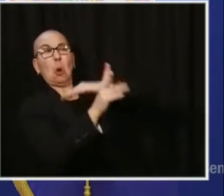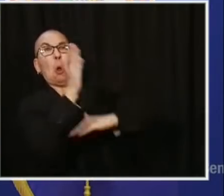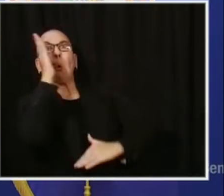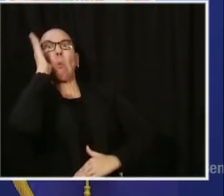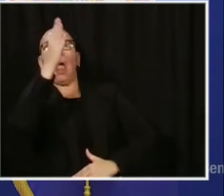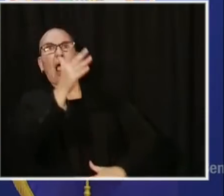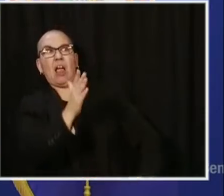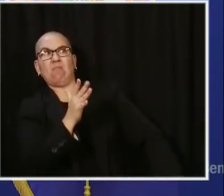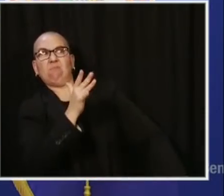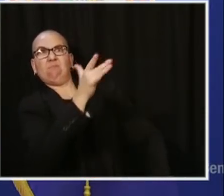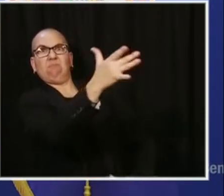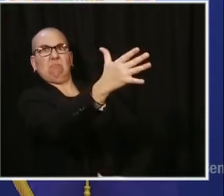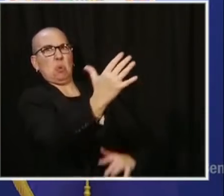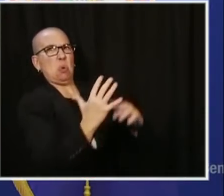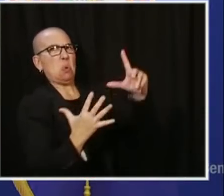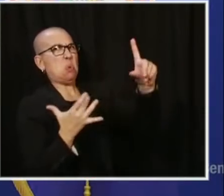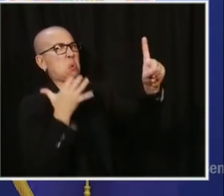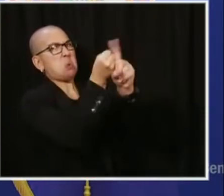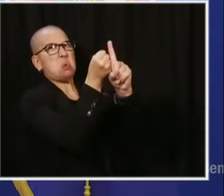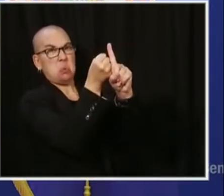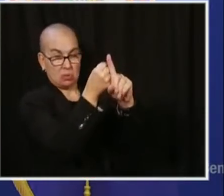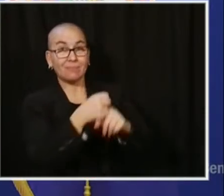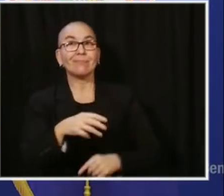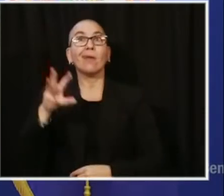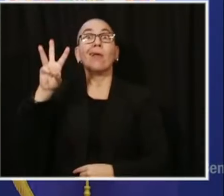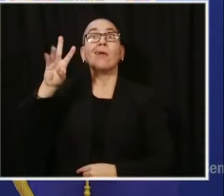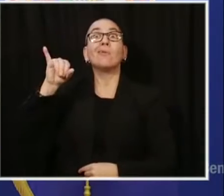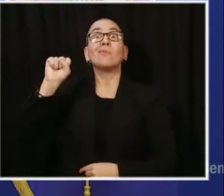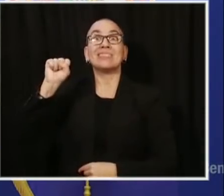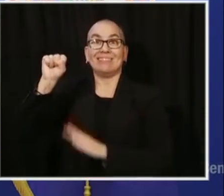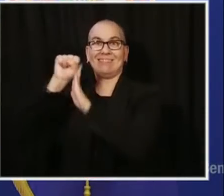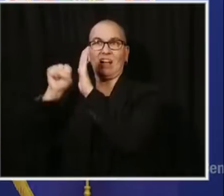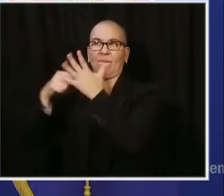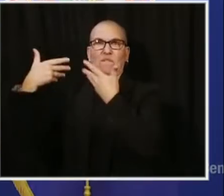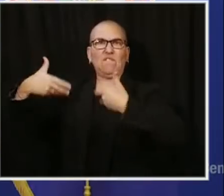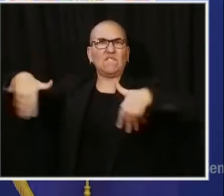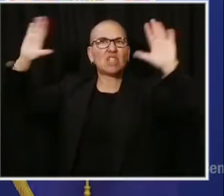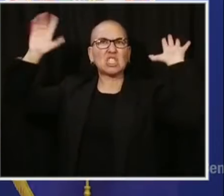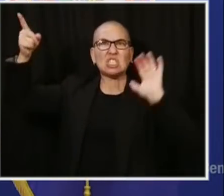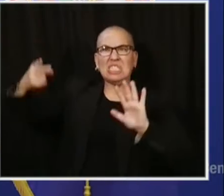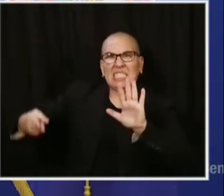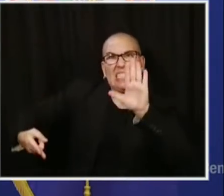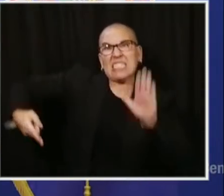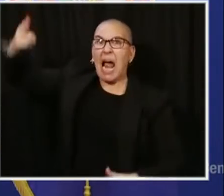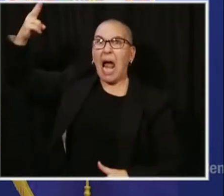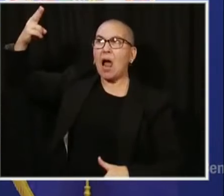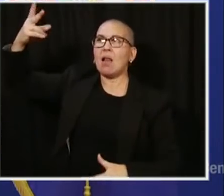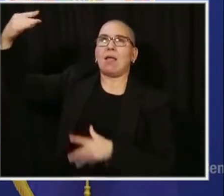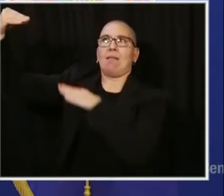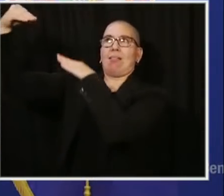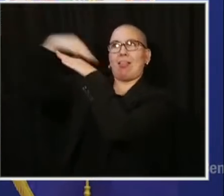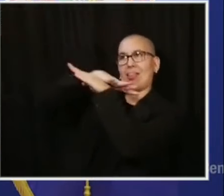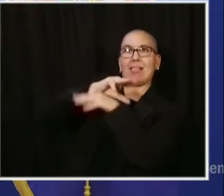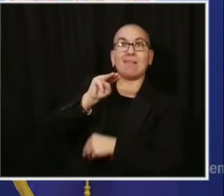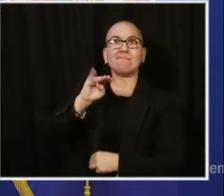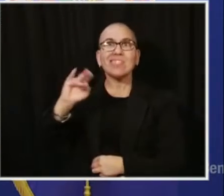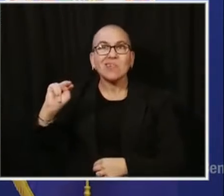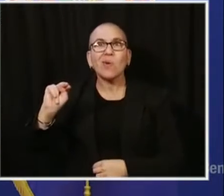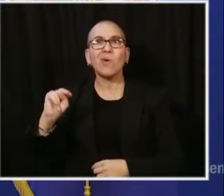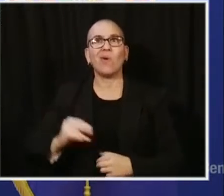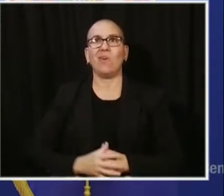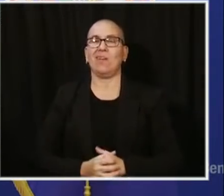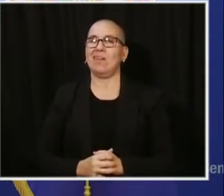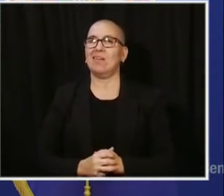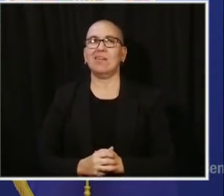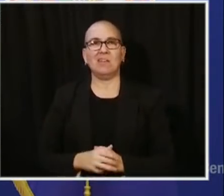upper Midwest, and I think that there's a lot of data starting to be gathered about this, more than likely the thing that many of you know